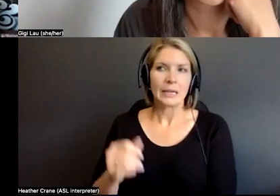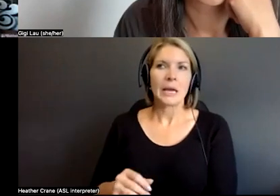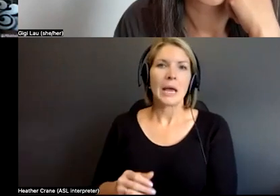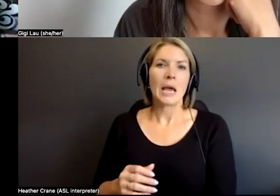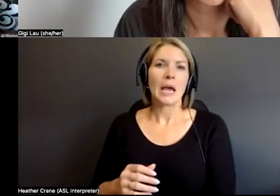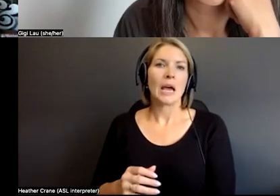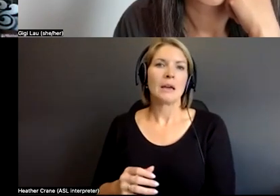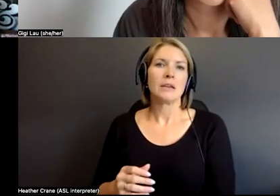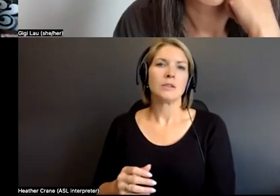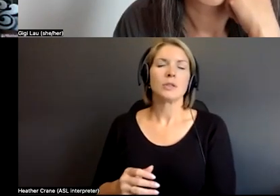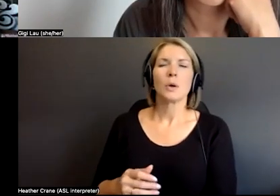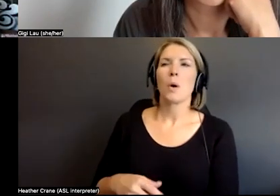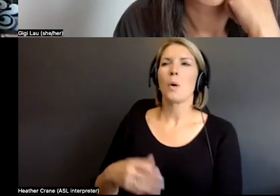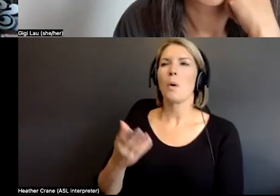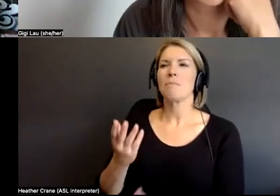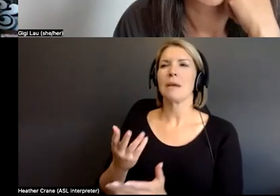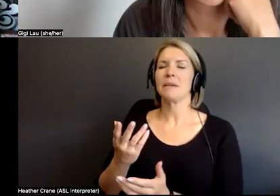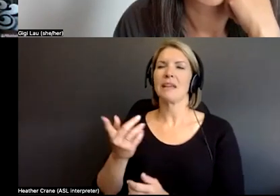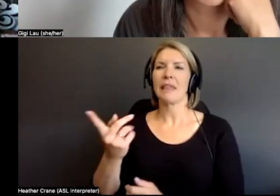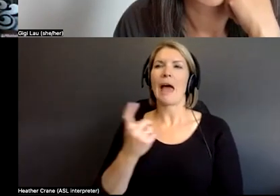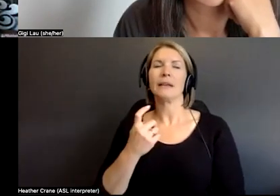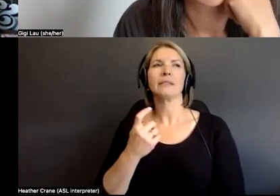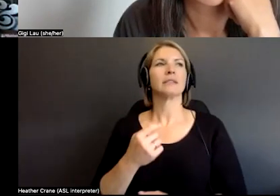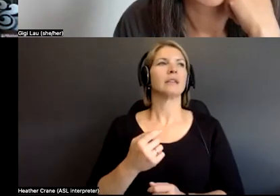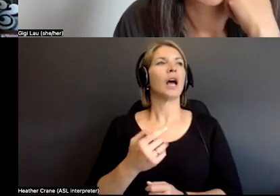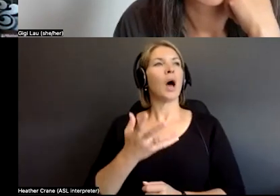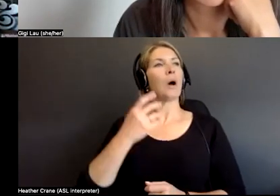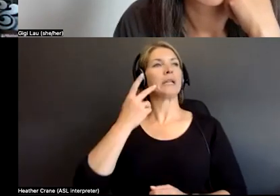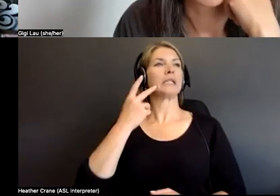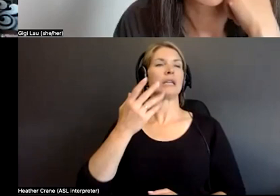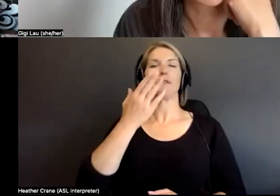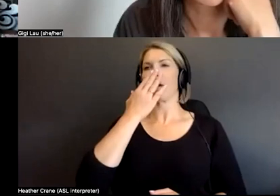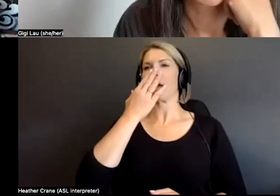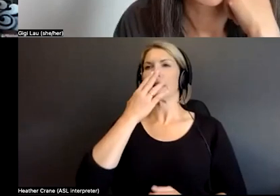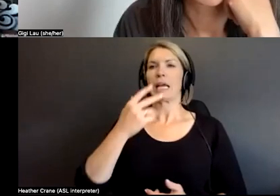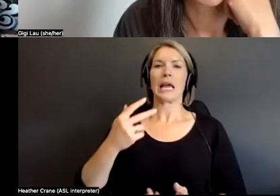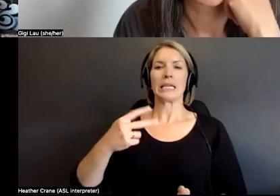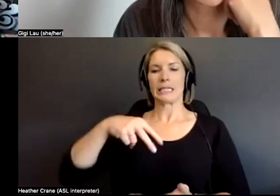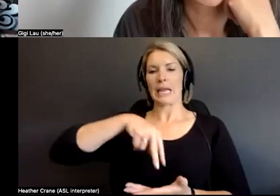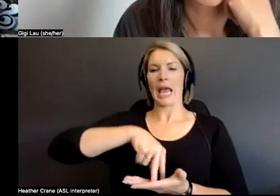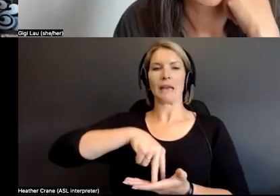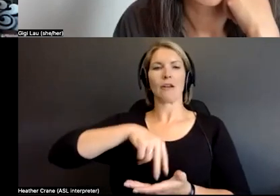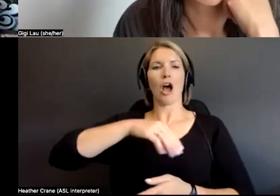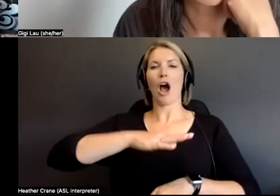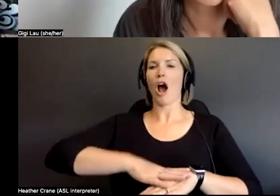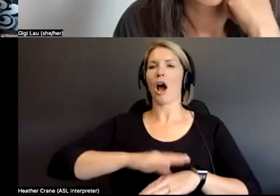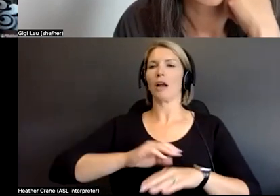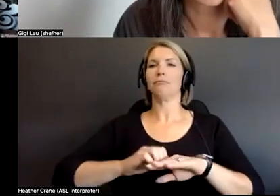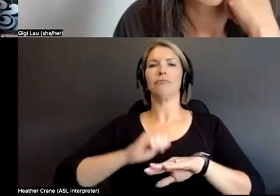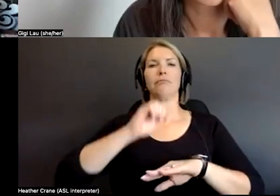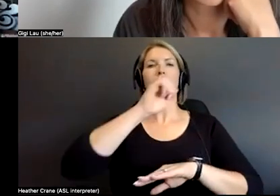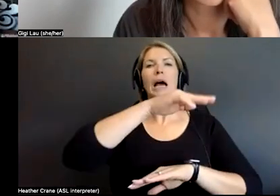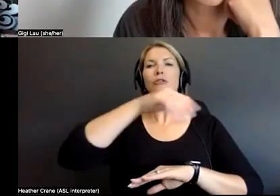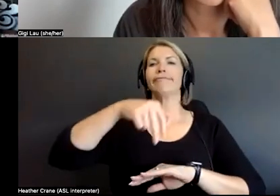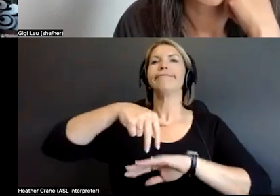want to see this person standing on a, you know, on a cliff with the type over here. You're going to take that idea with a grain of